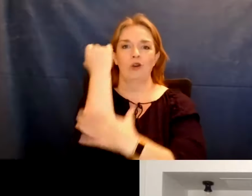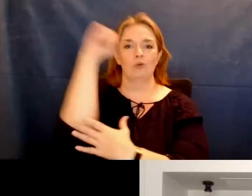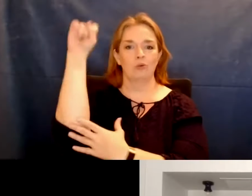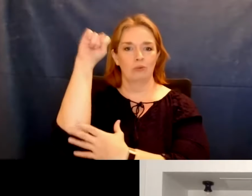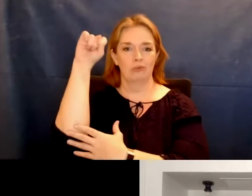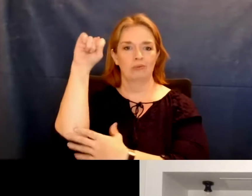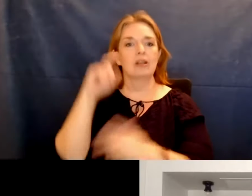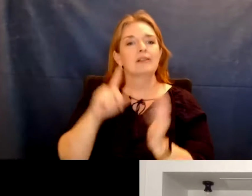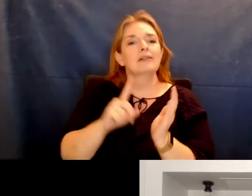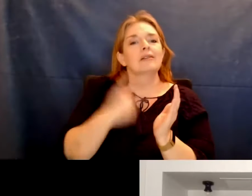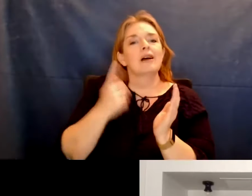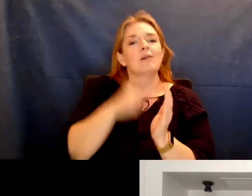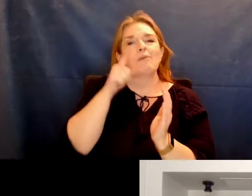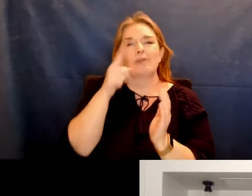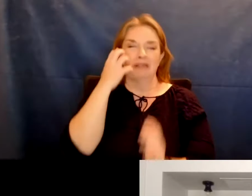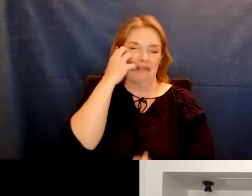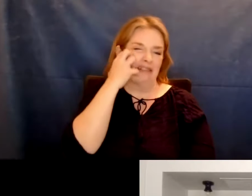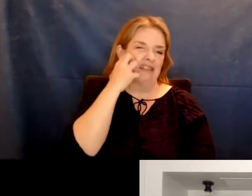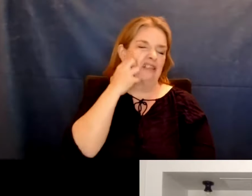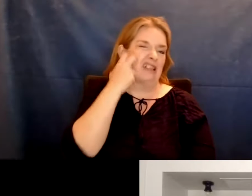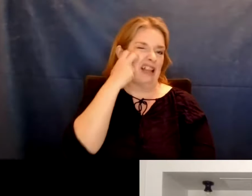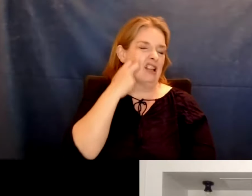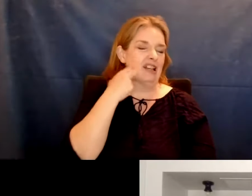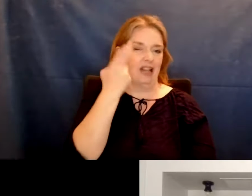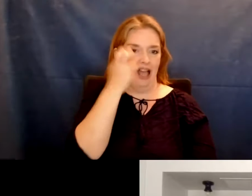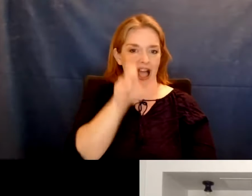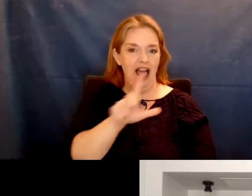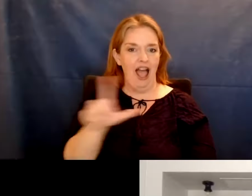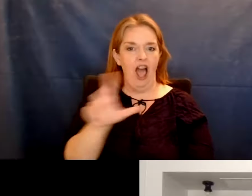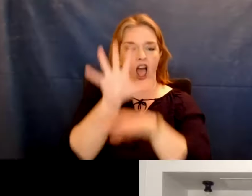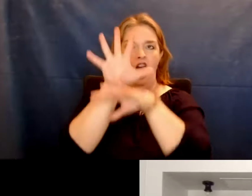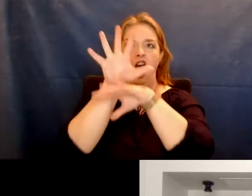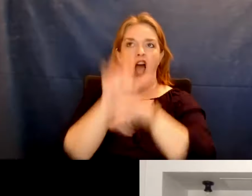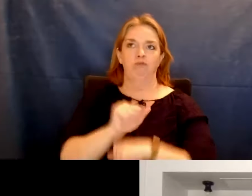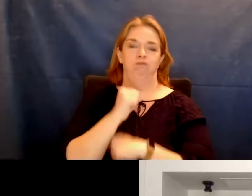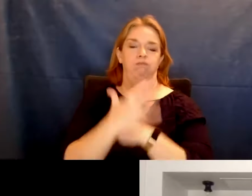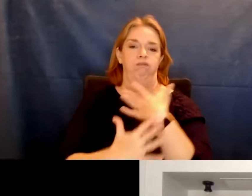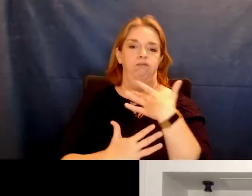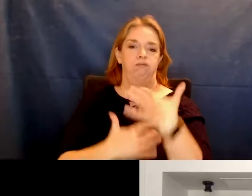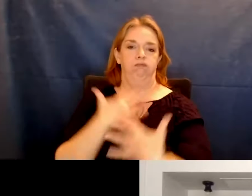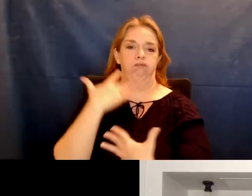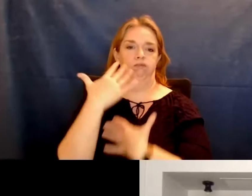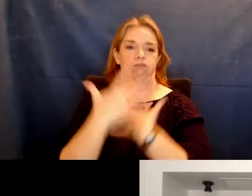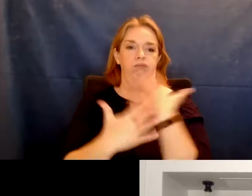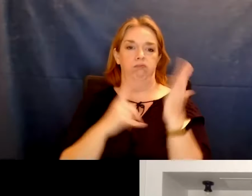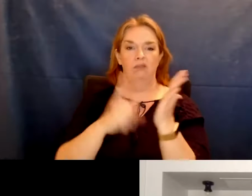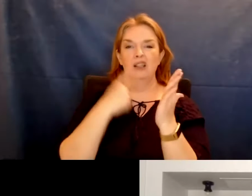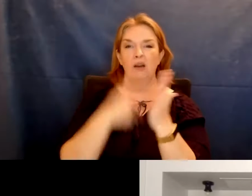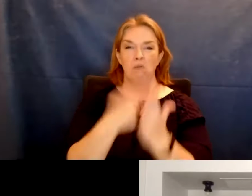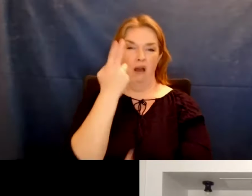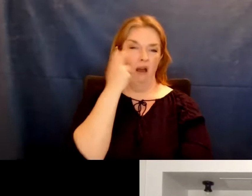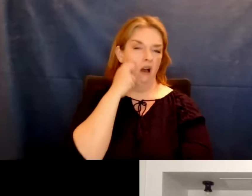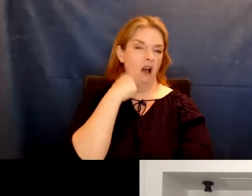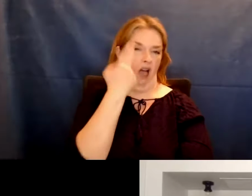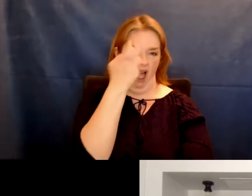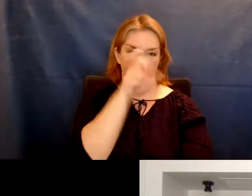Sometimes you've been in hell so long, you get accustomed to the fire. Sometimes you've been in hell so